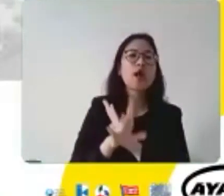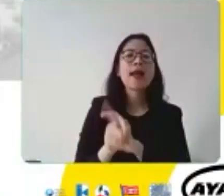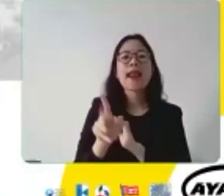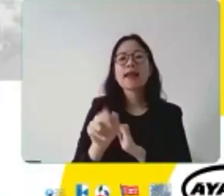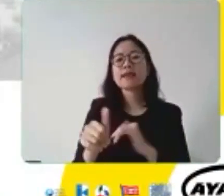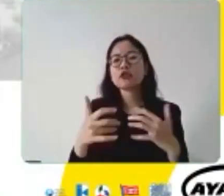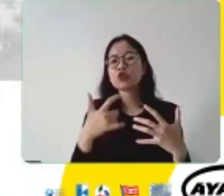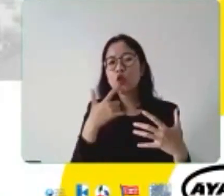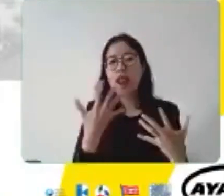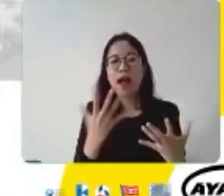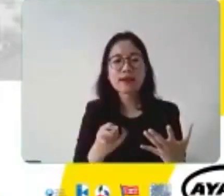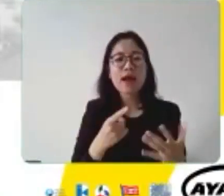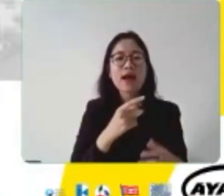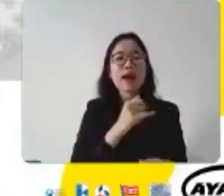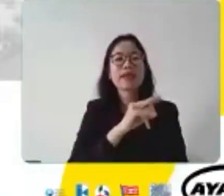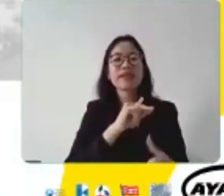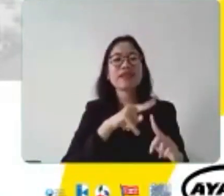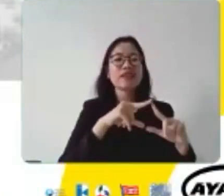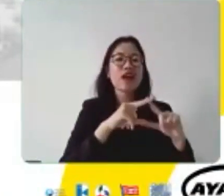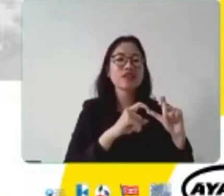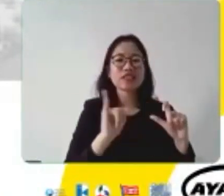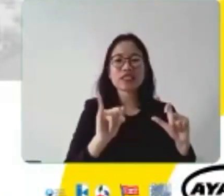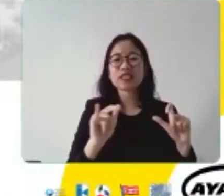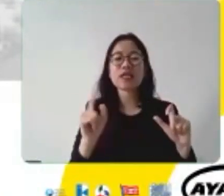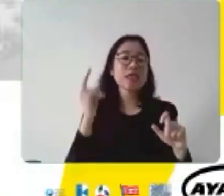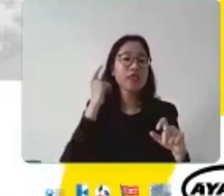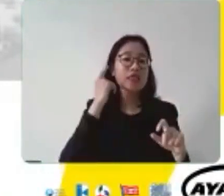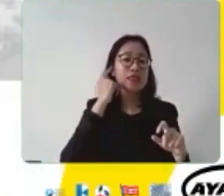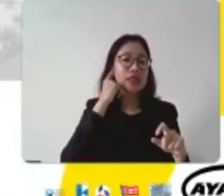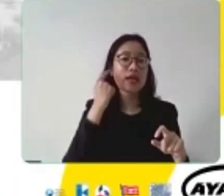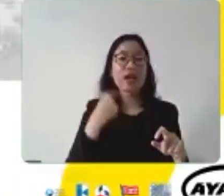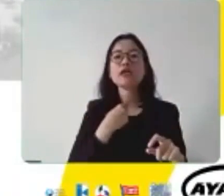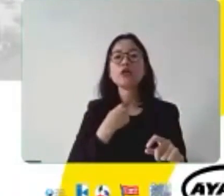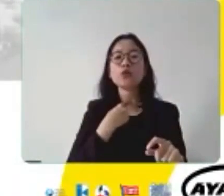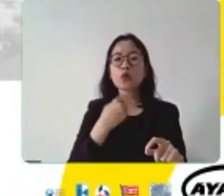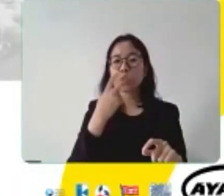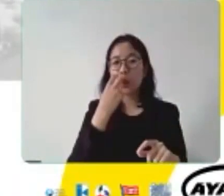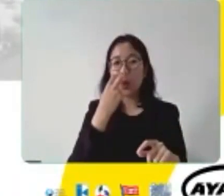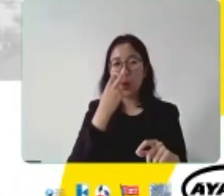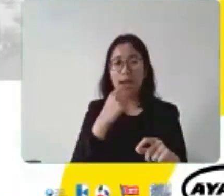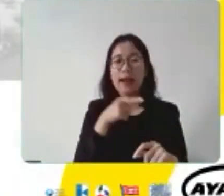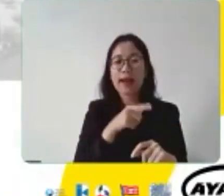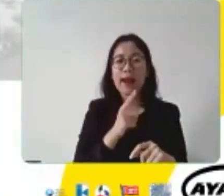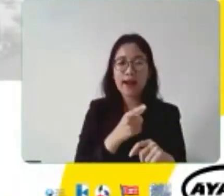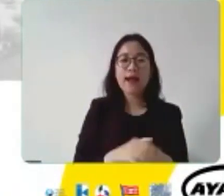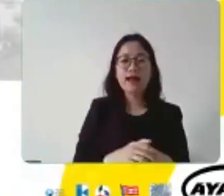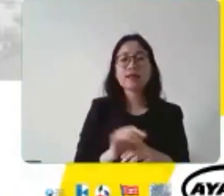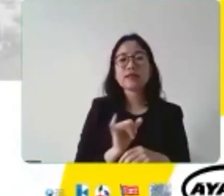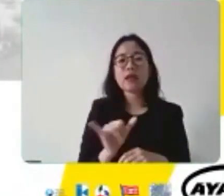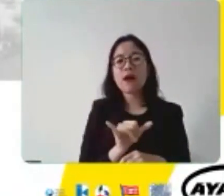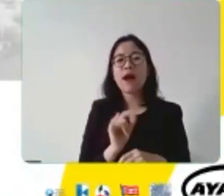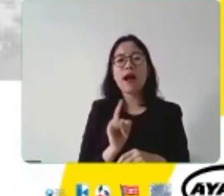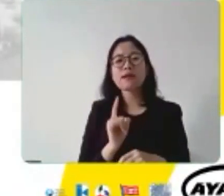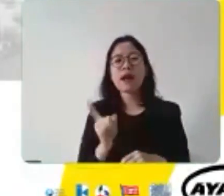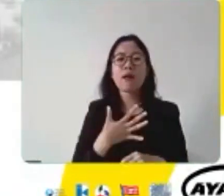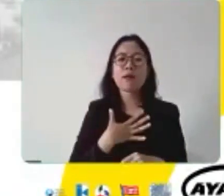failure, and also risk of diabetes is increased. And there's a whole range of